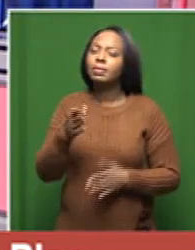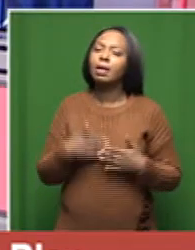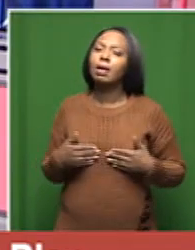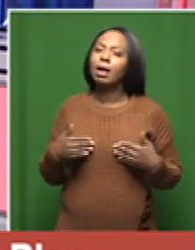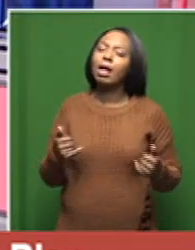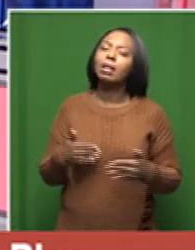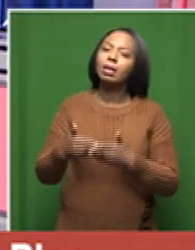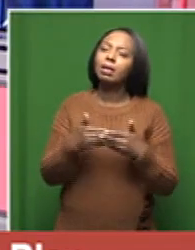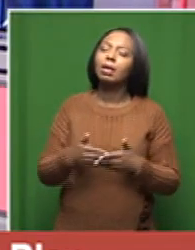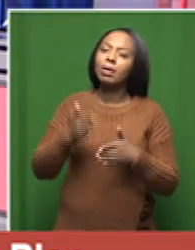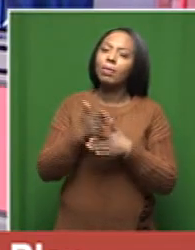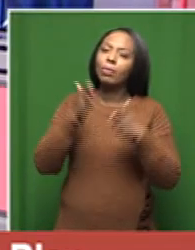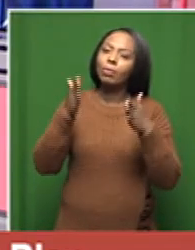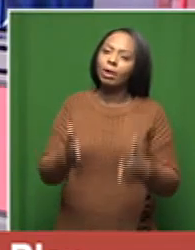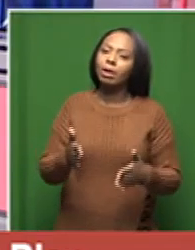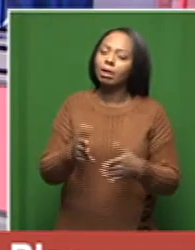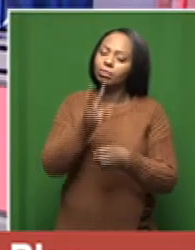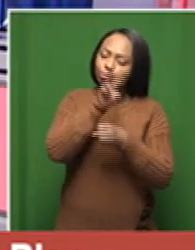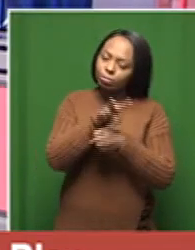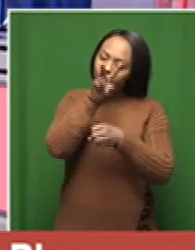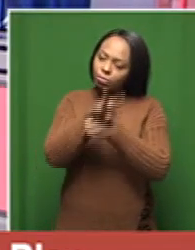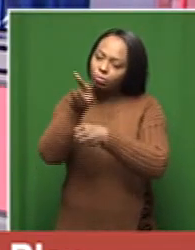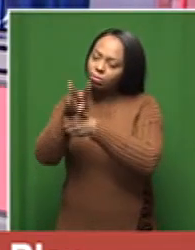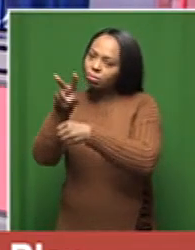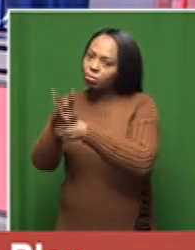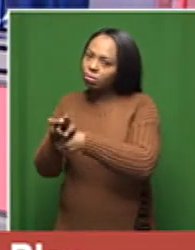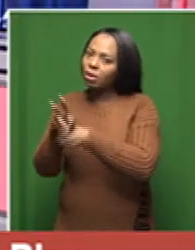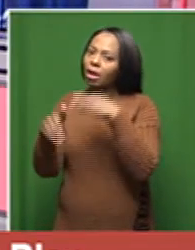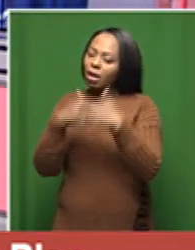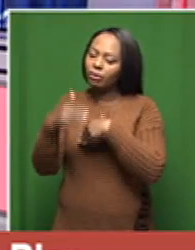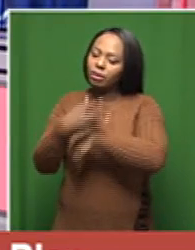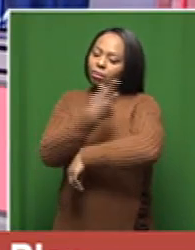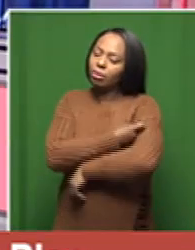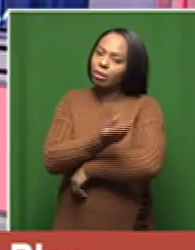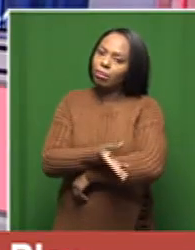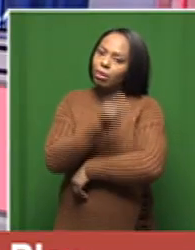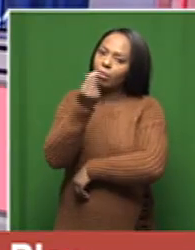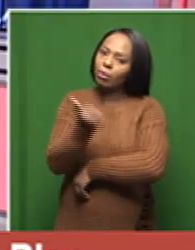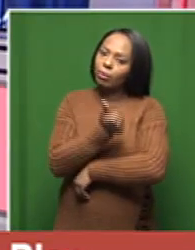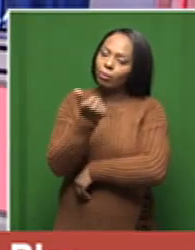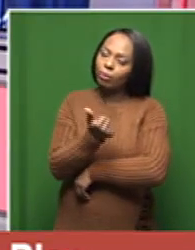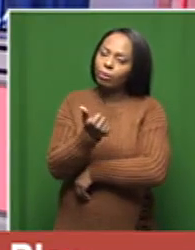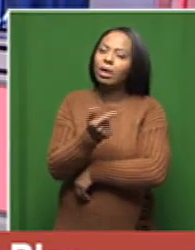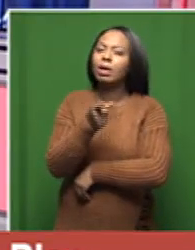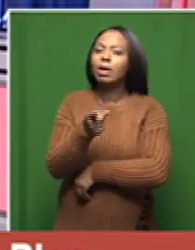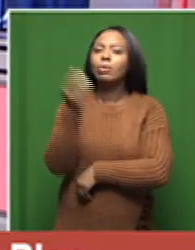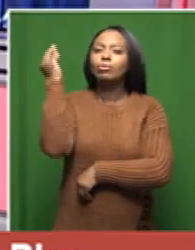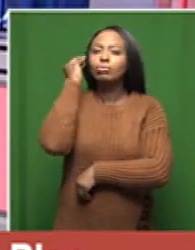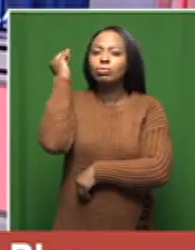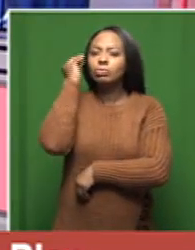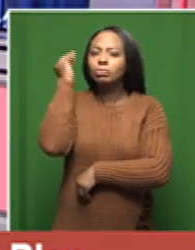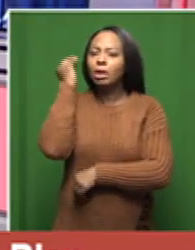and we've been monitoring them and checking their side effects. What does the data tell us about these